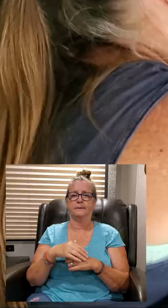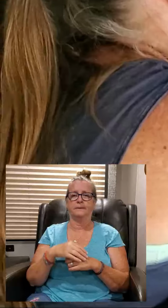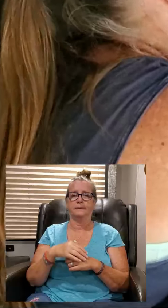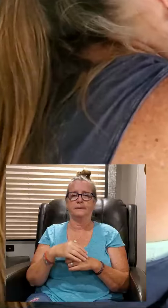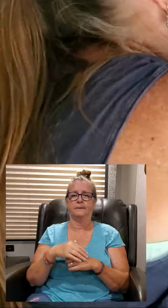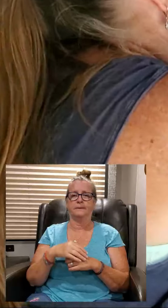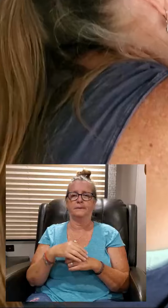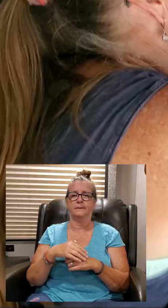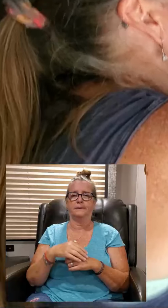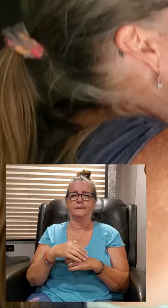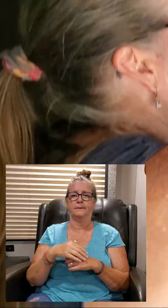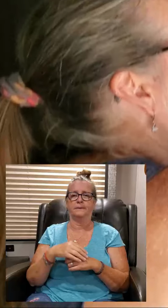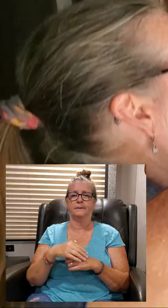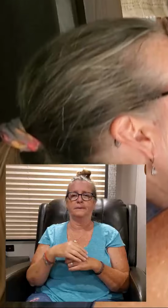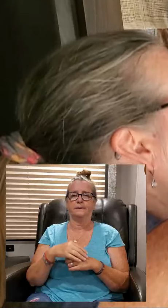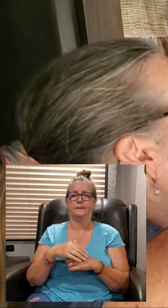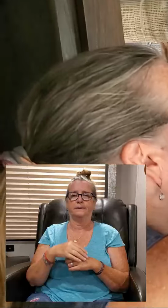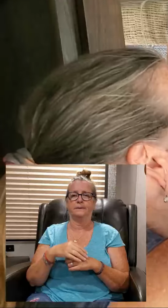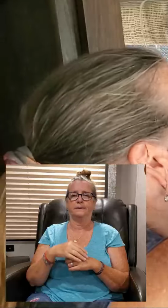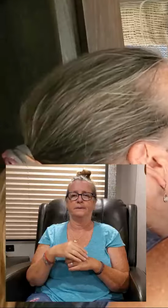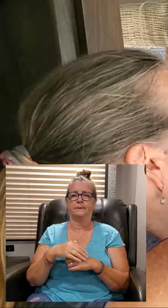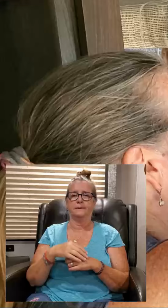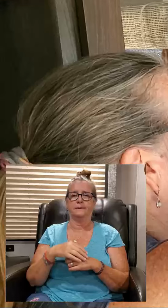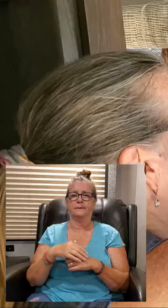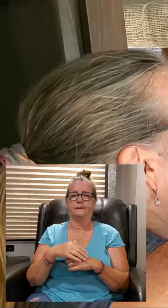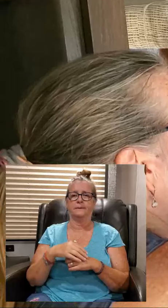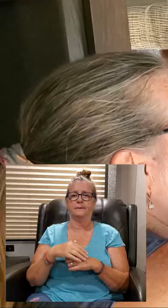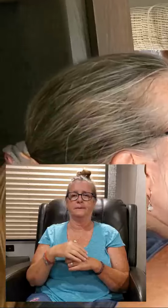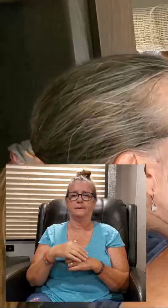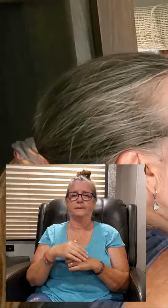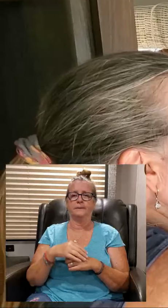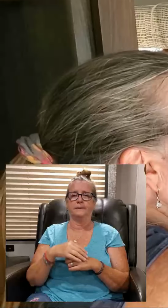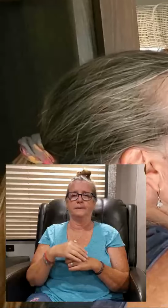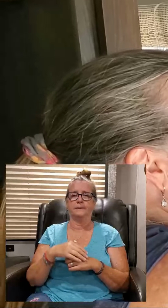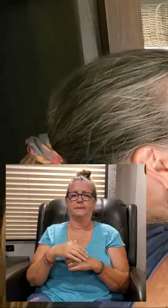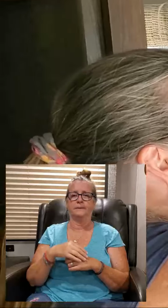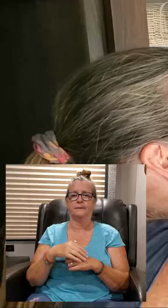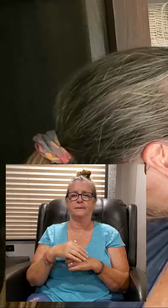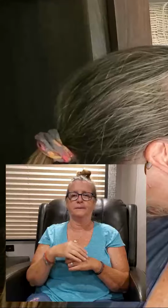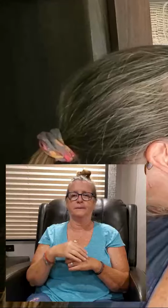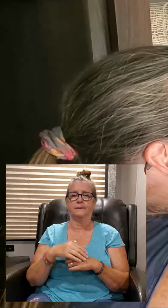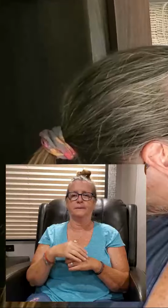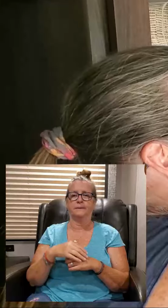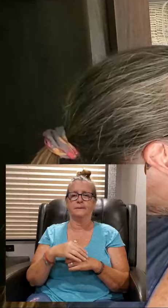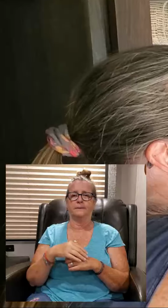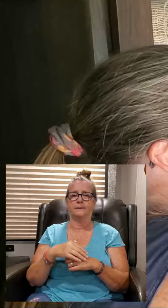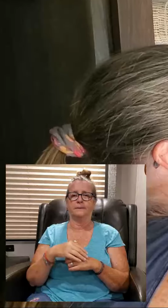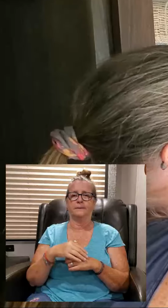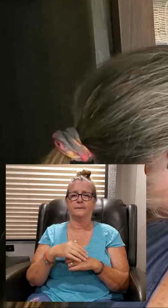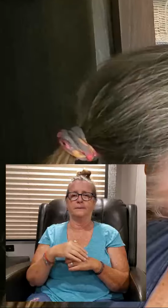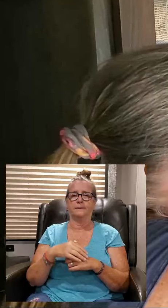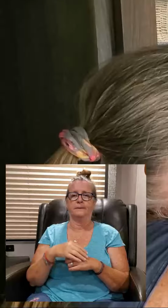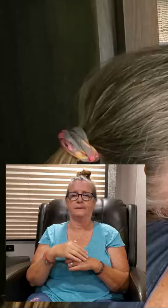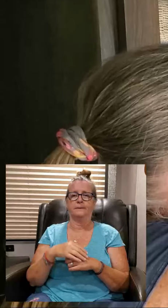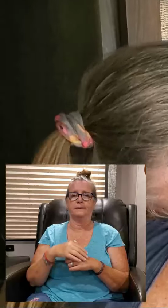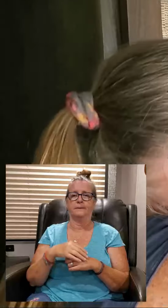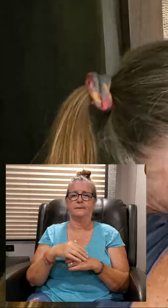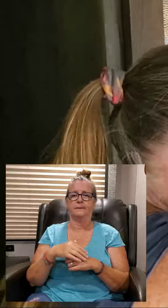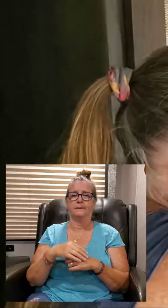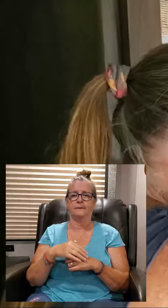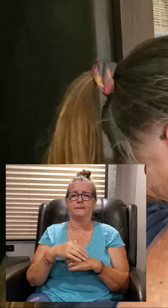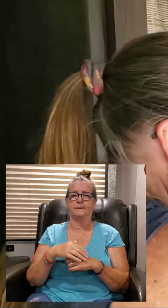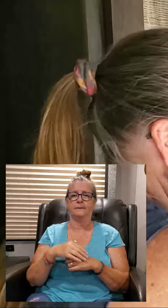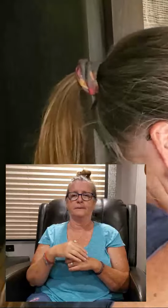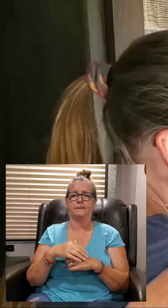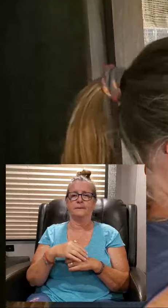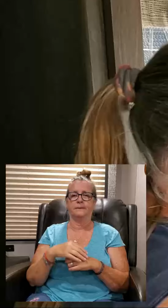do. And you'll see at the end, I will disclose how much cooler the trailer is with